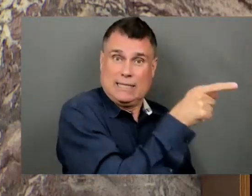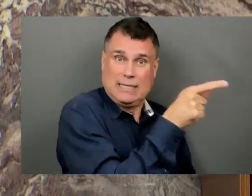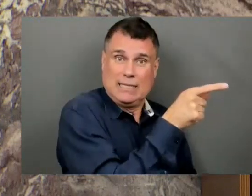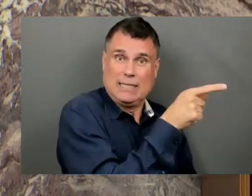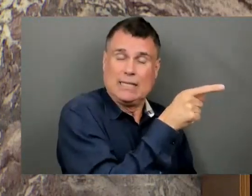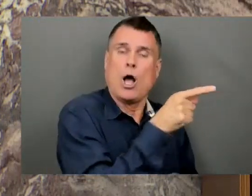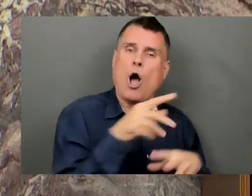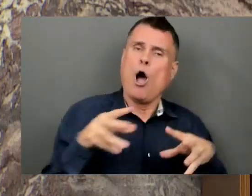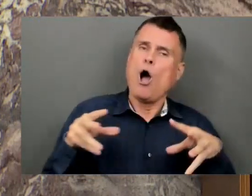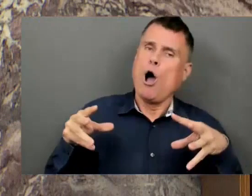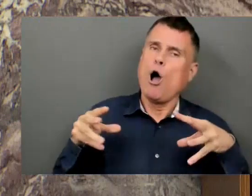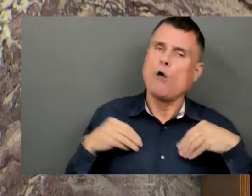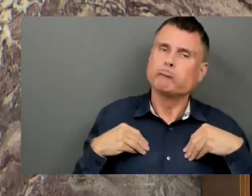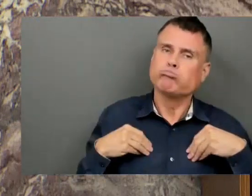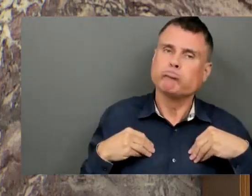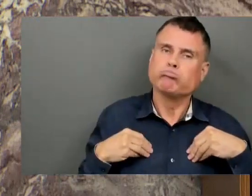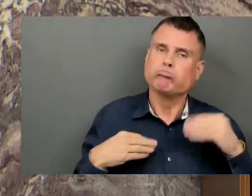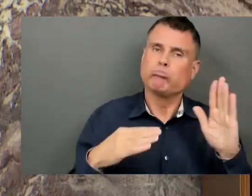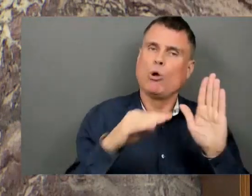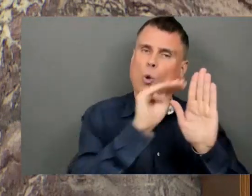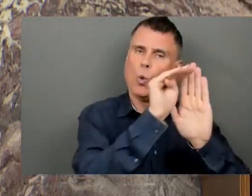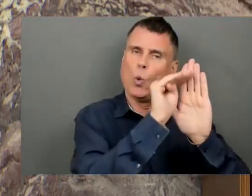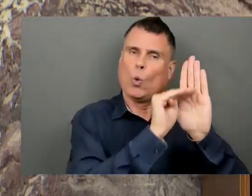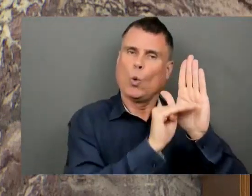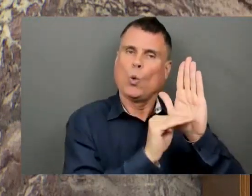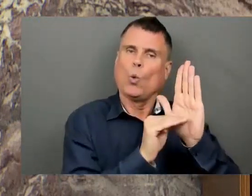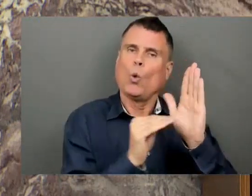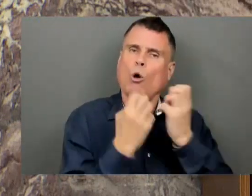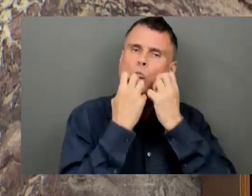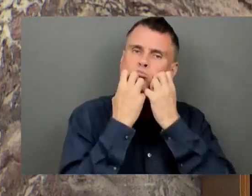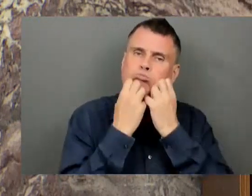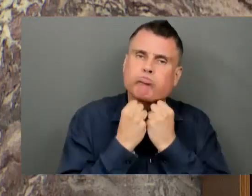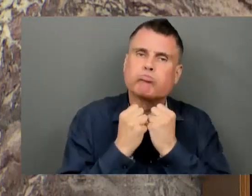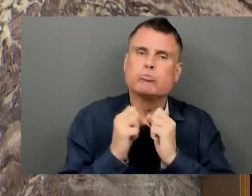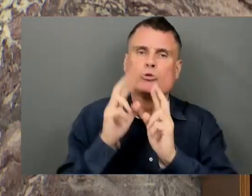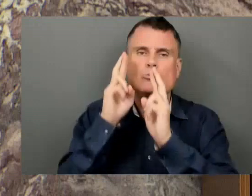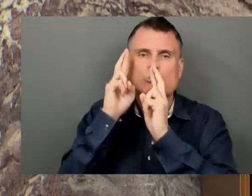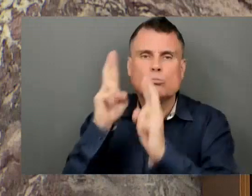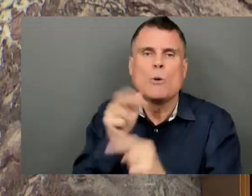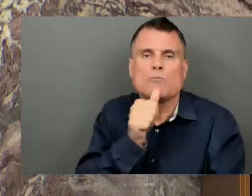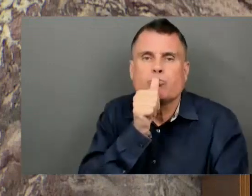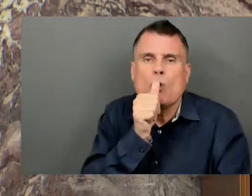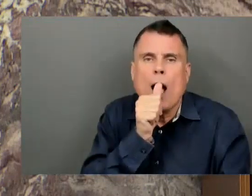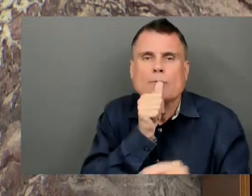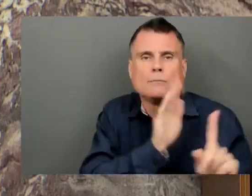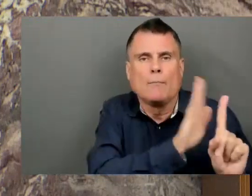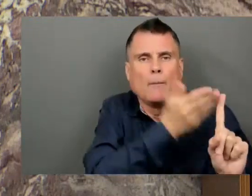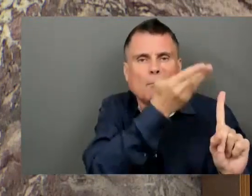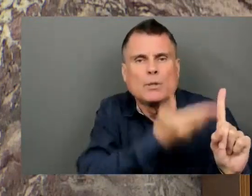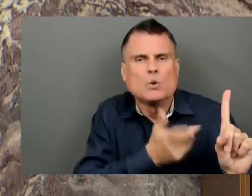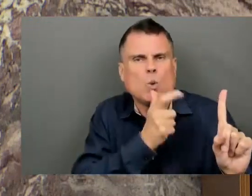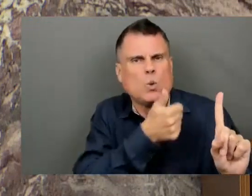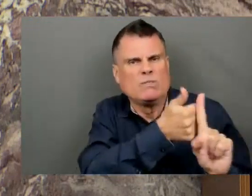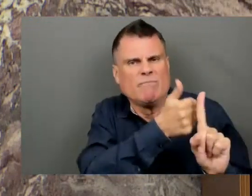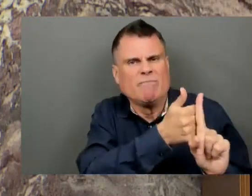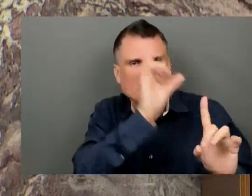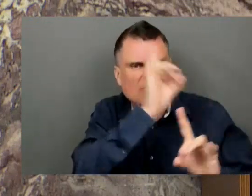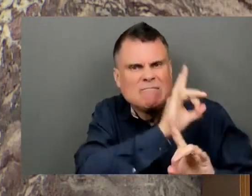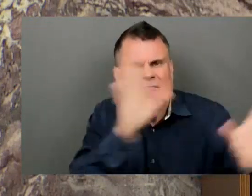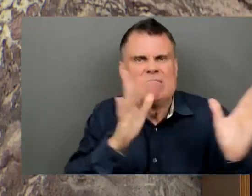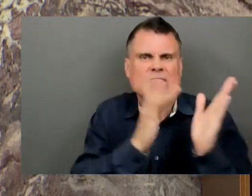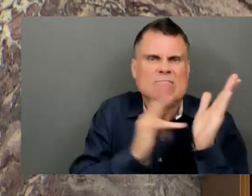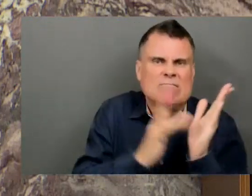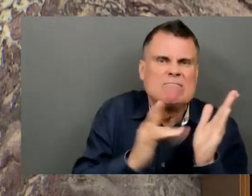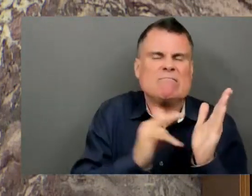children, over the safety and well-being of that 11-year-old girl. With Taylor